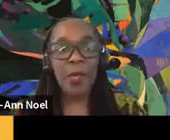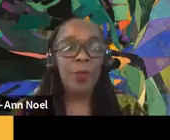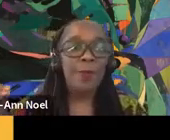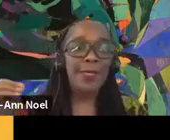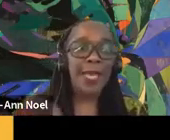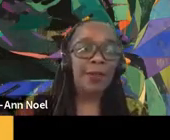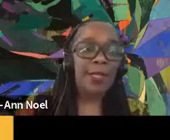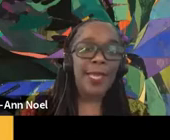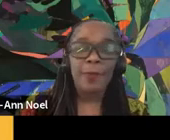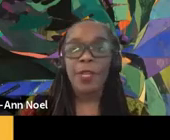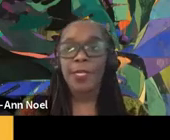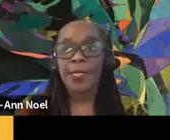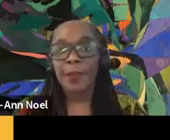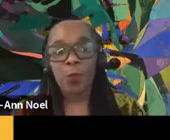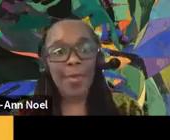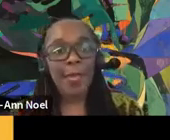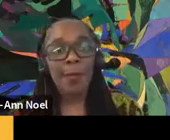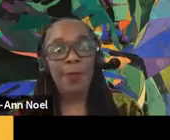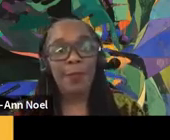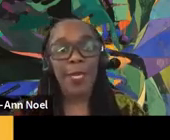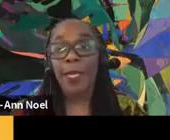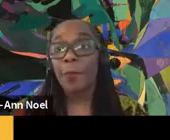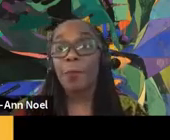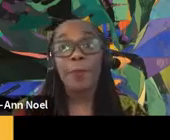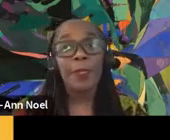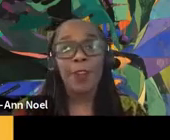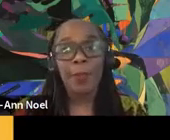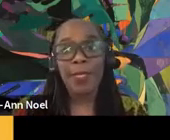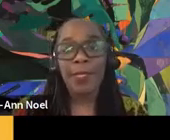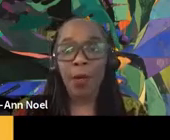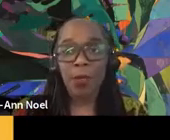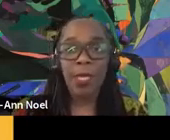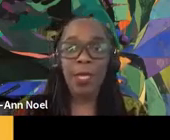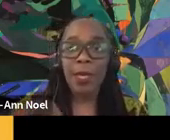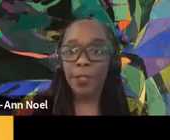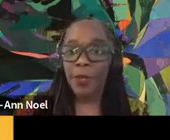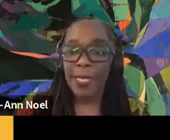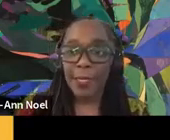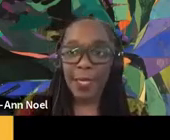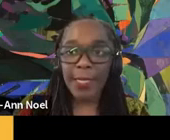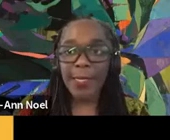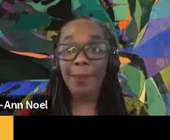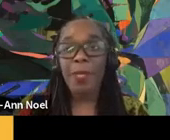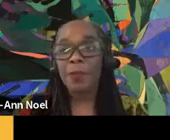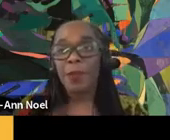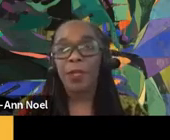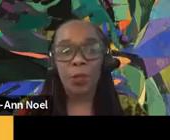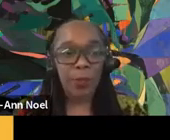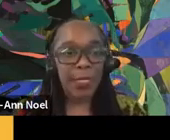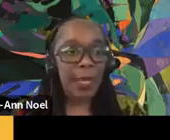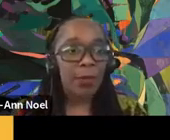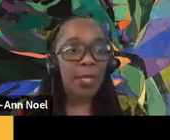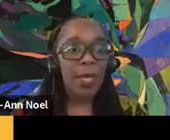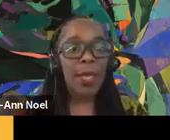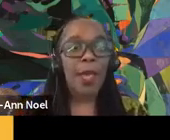way. We've been centering the experiences of women, people of color, people from the South of the United States and people from the